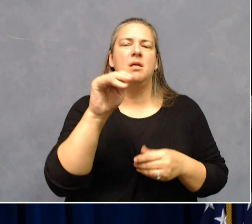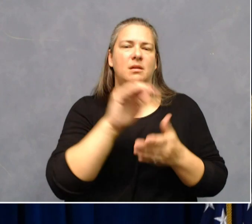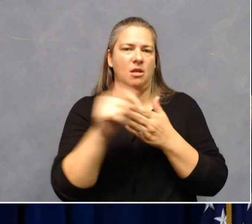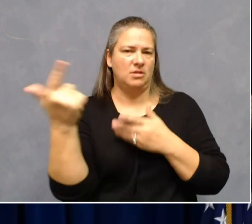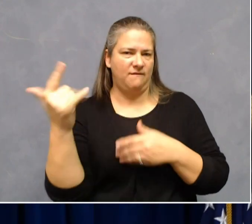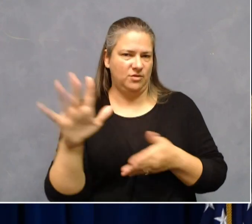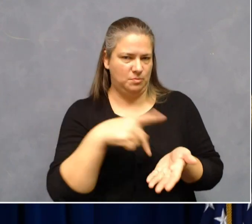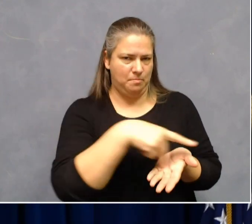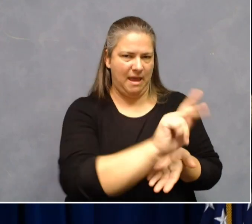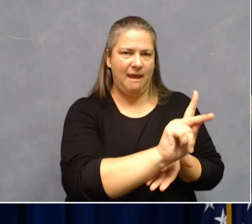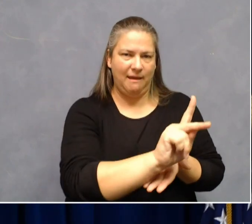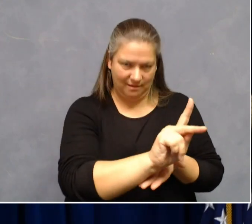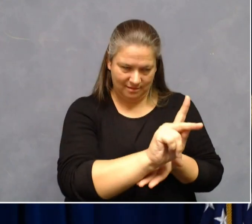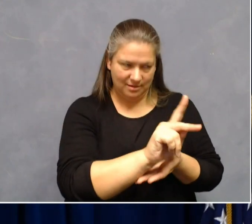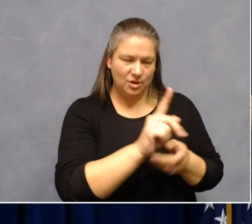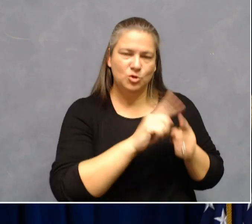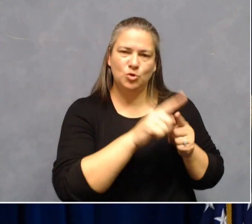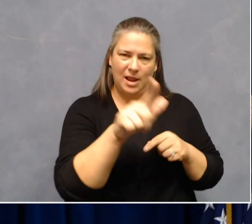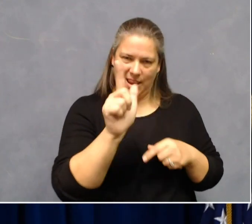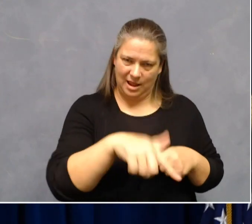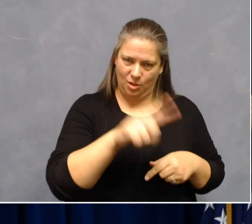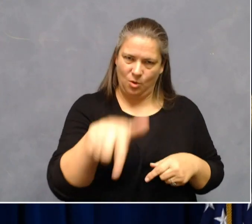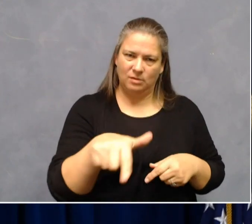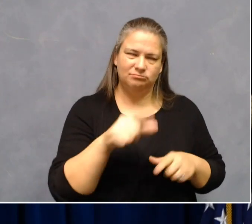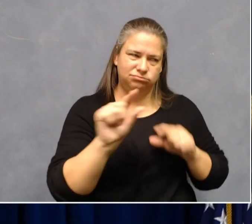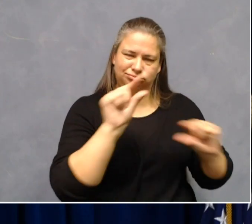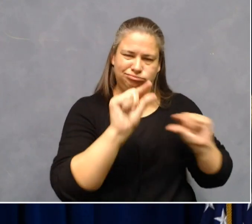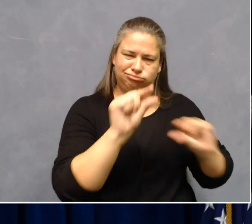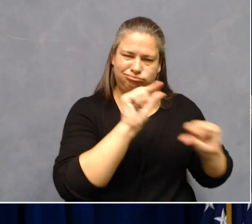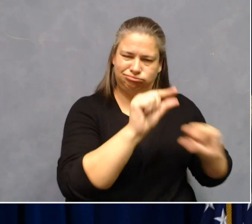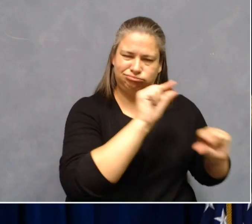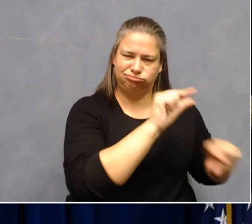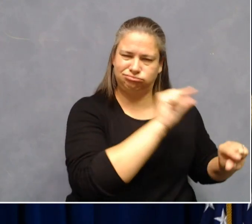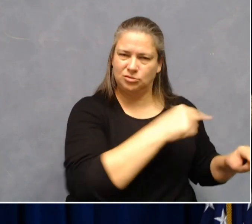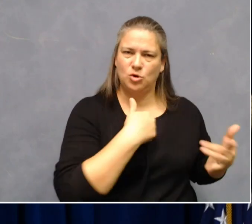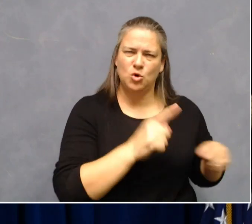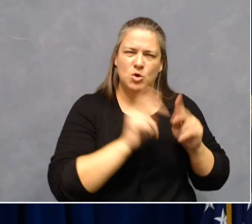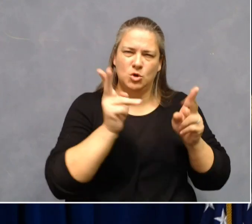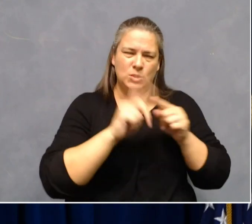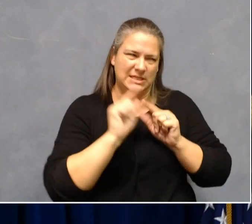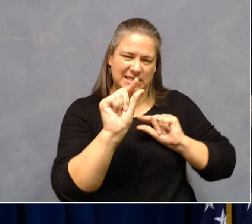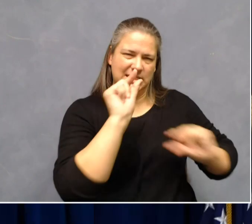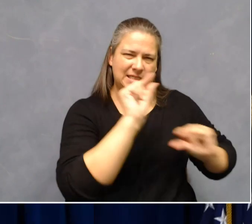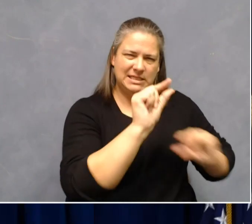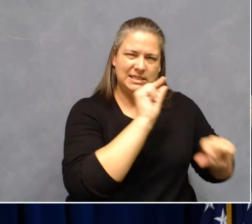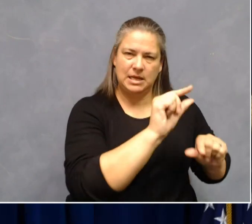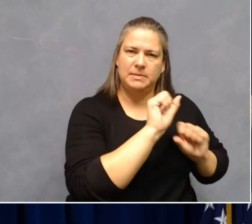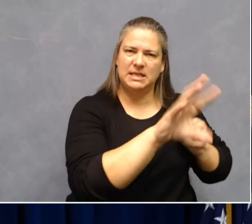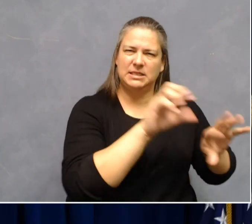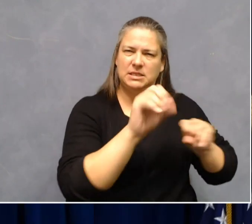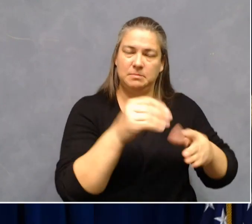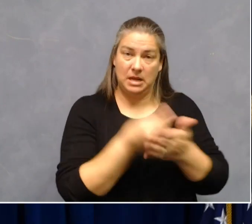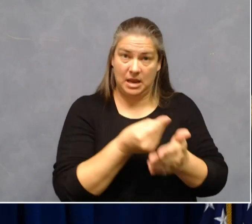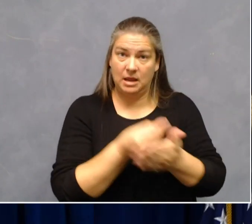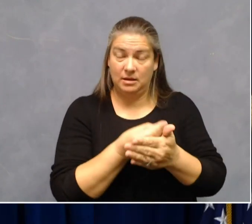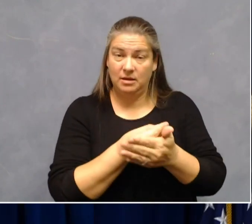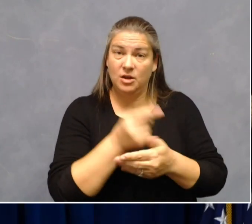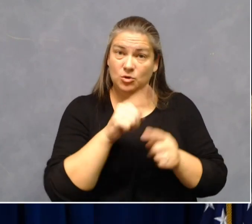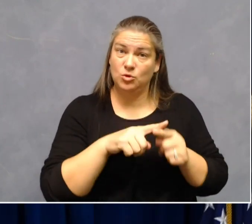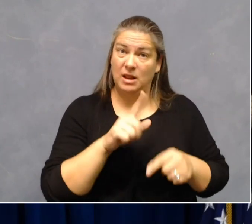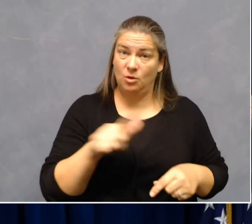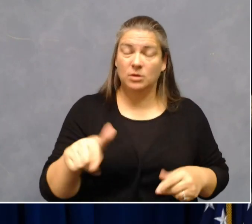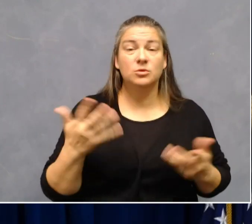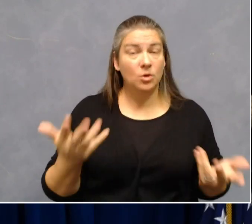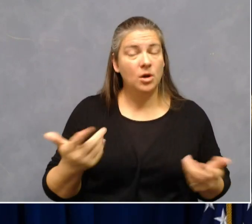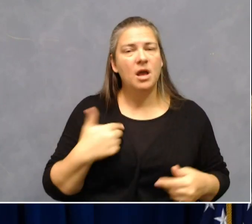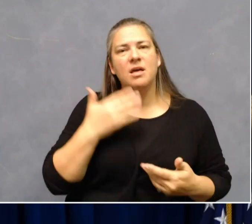to increase dramatically to get the payments out. So I want to thank the staff at KHC.